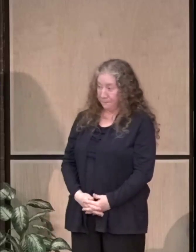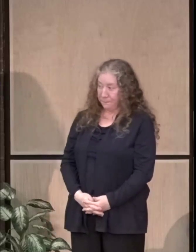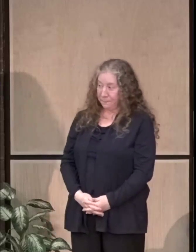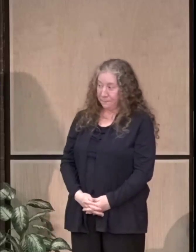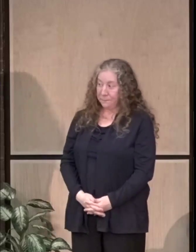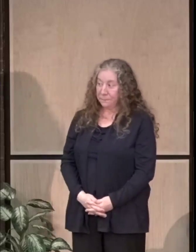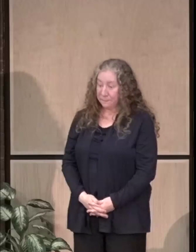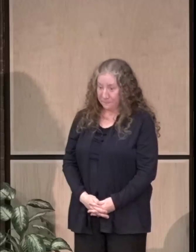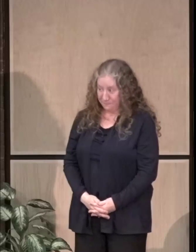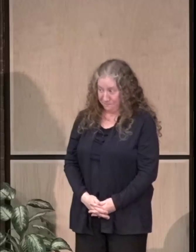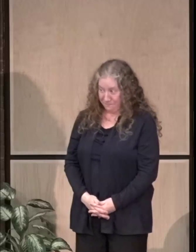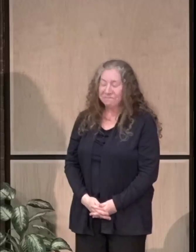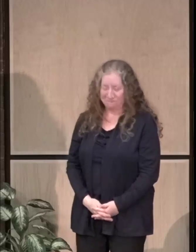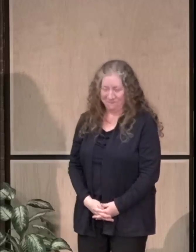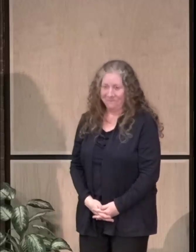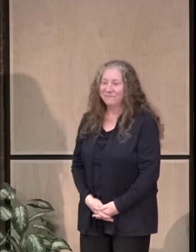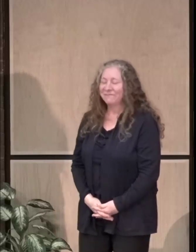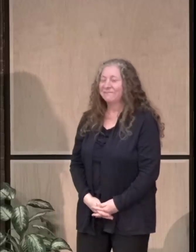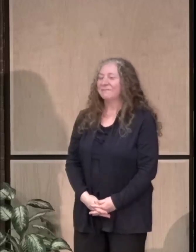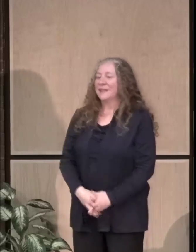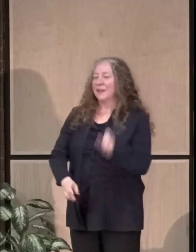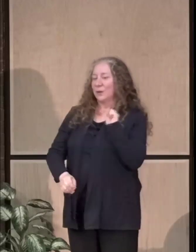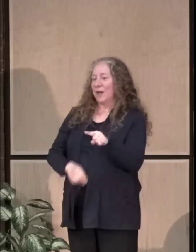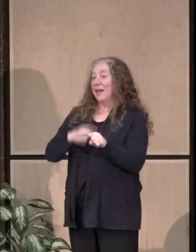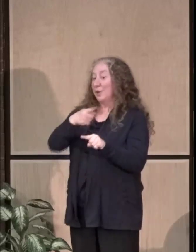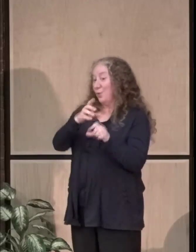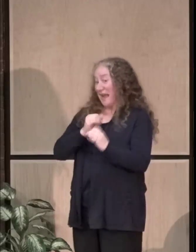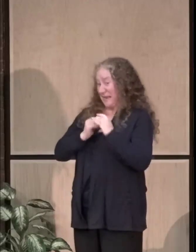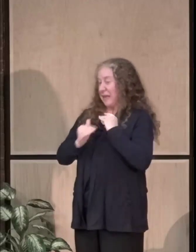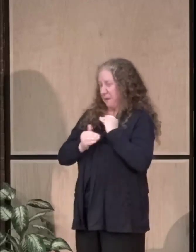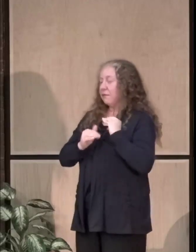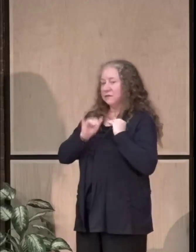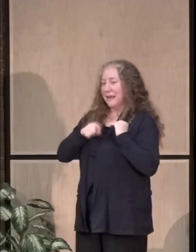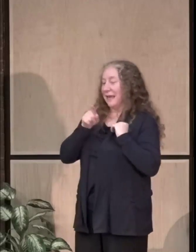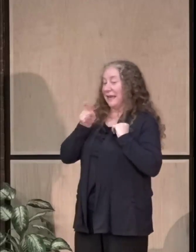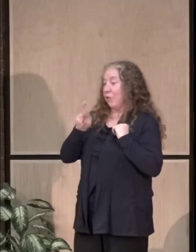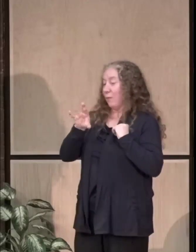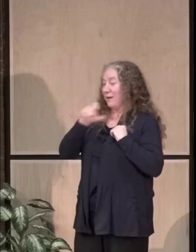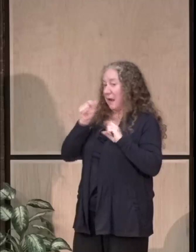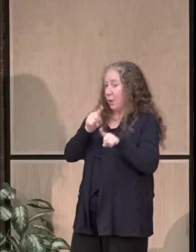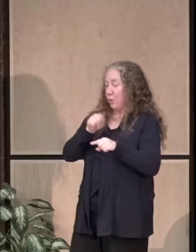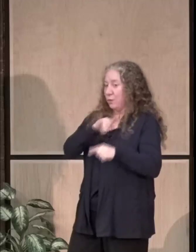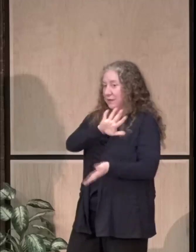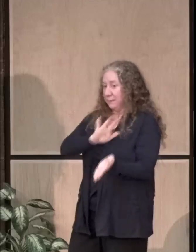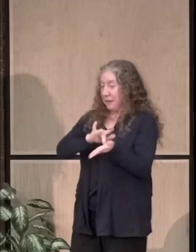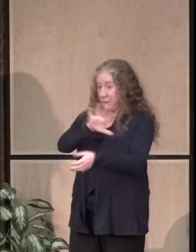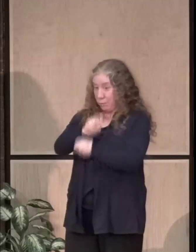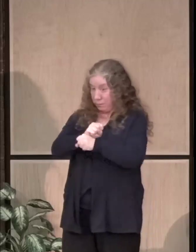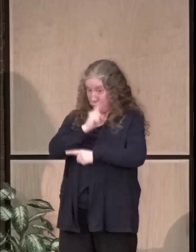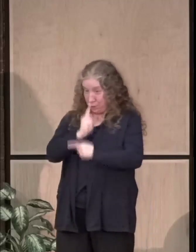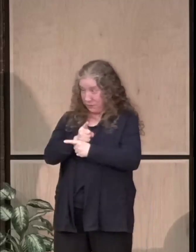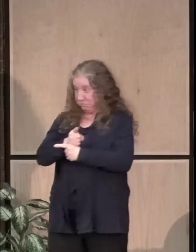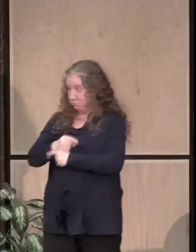You were receiving emails, though, that he was not attending, that Card was not attending his medical appointments, right?